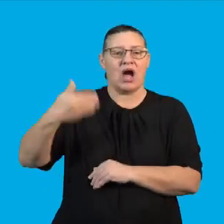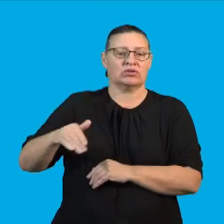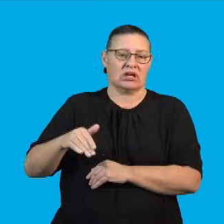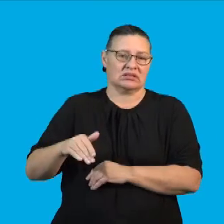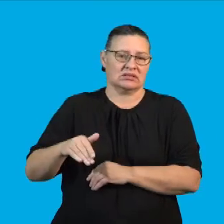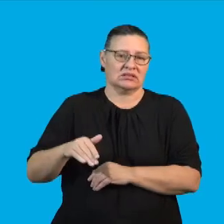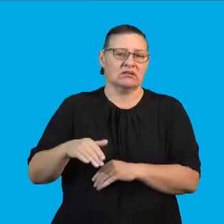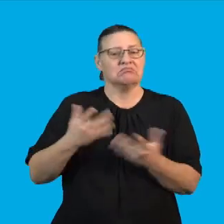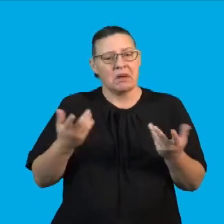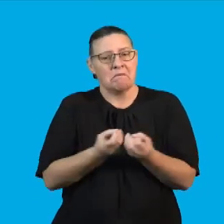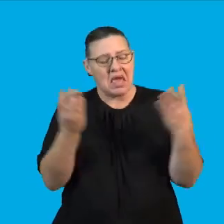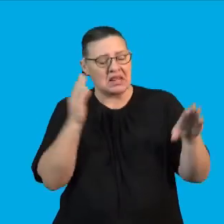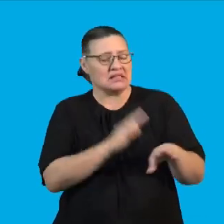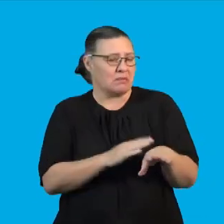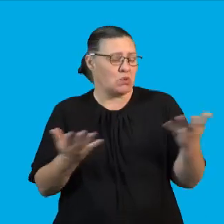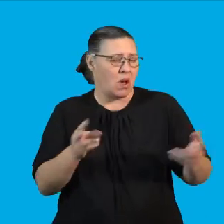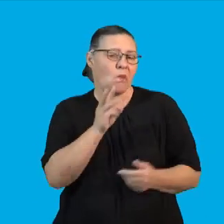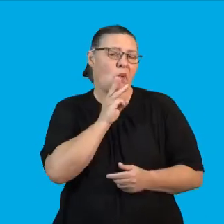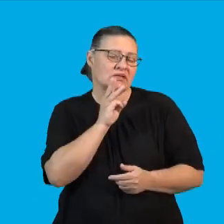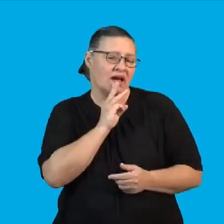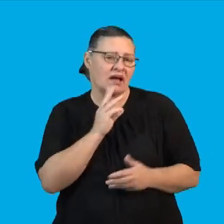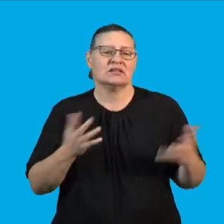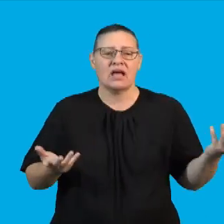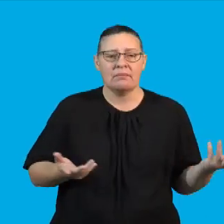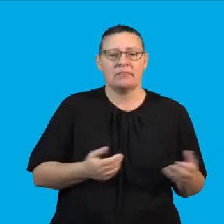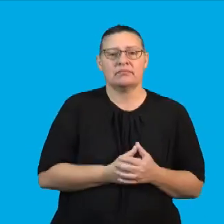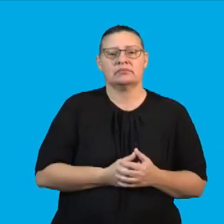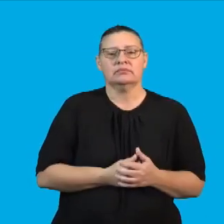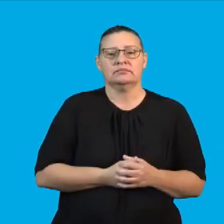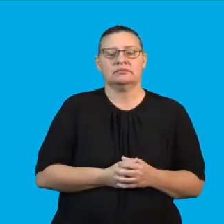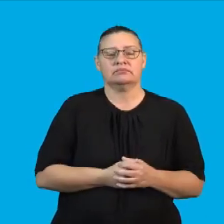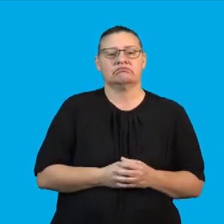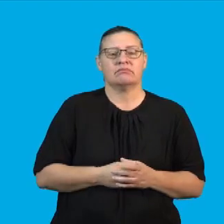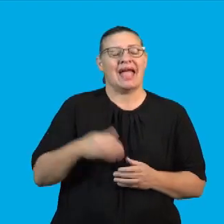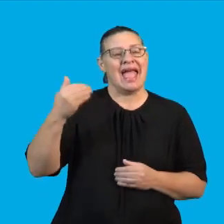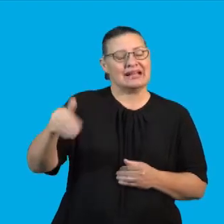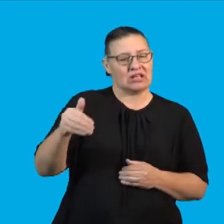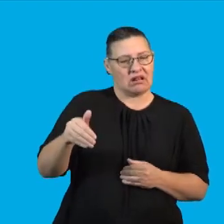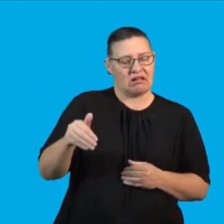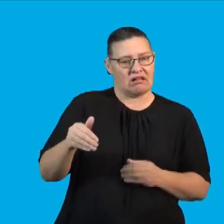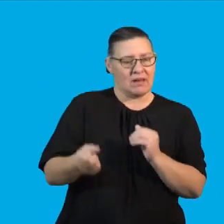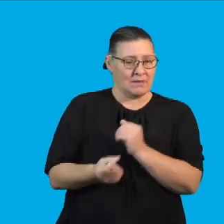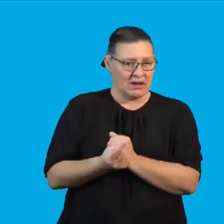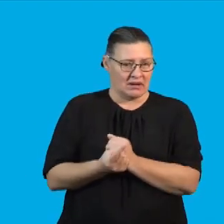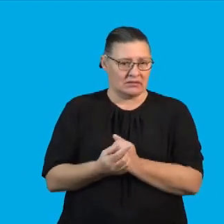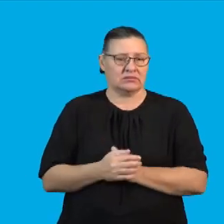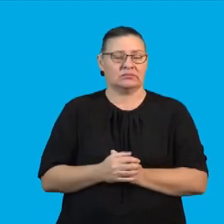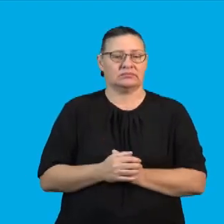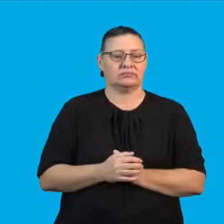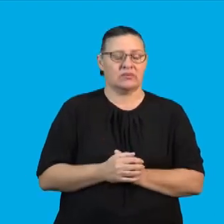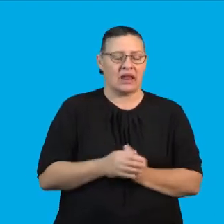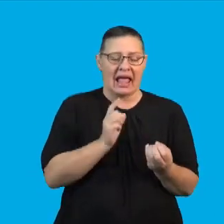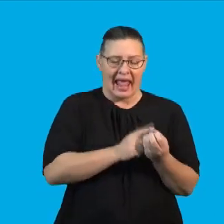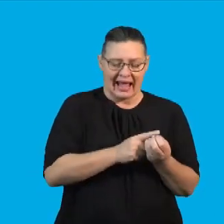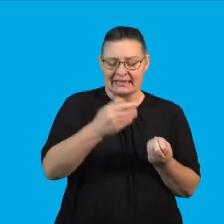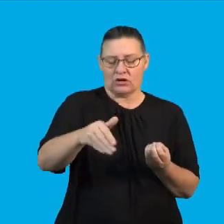the body, often in water. We can relate this to external fertilization because the eggs are